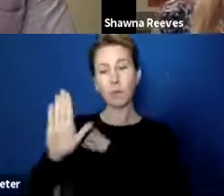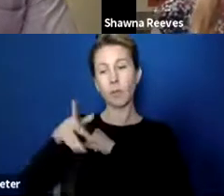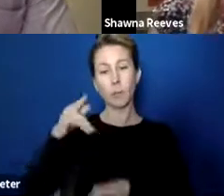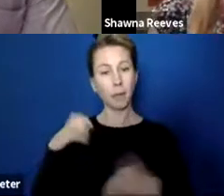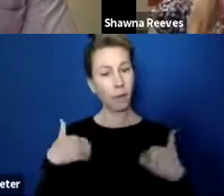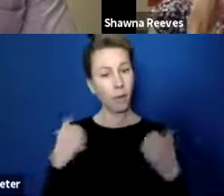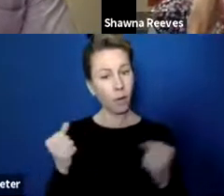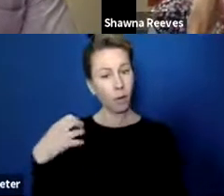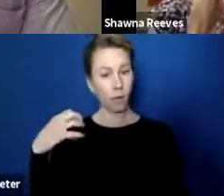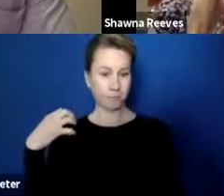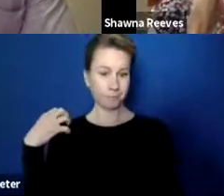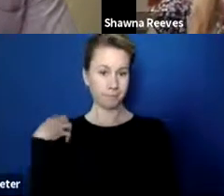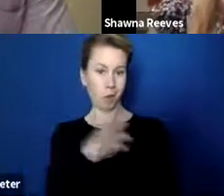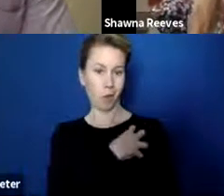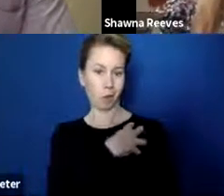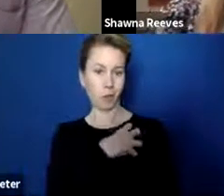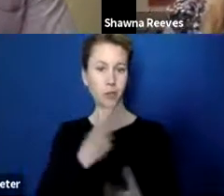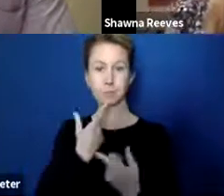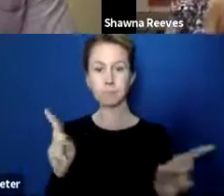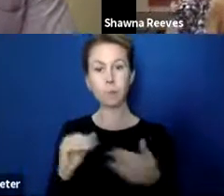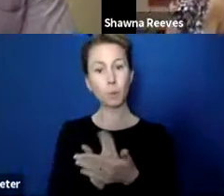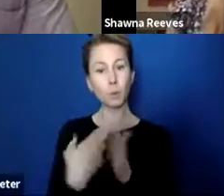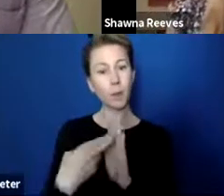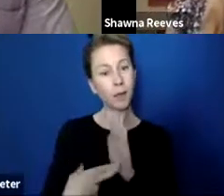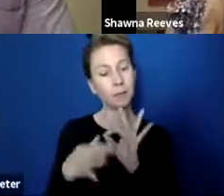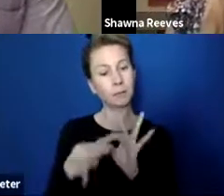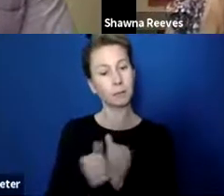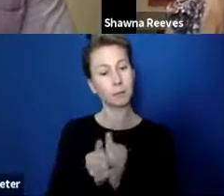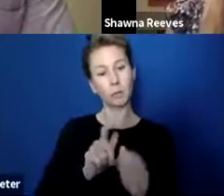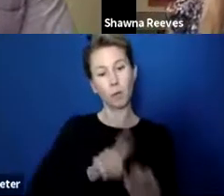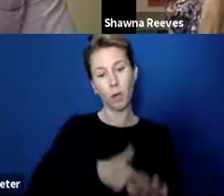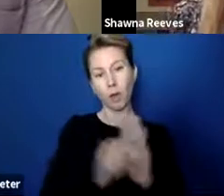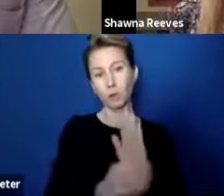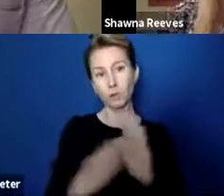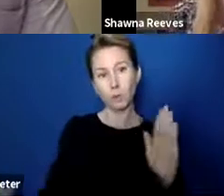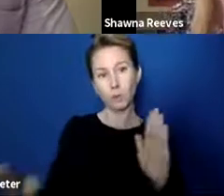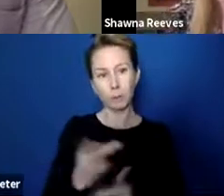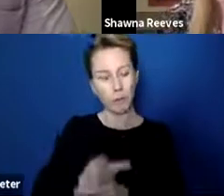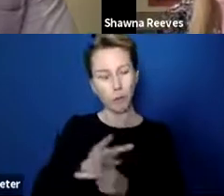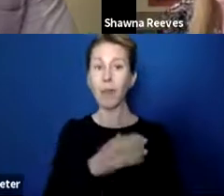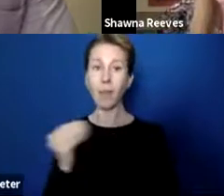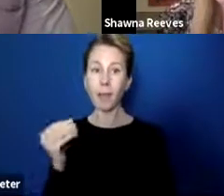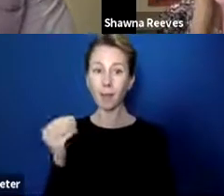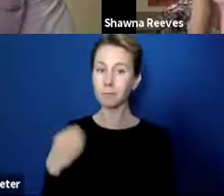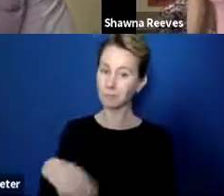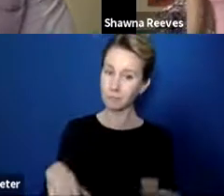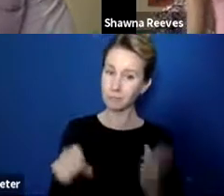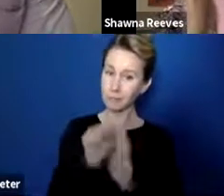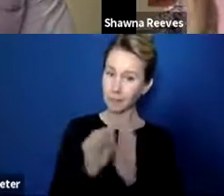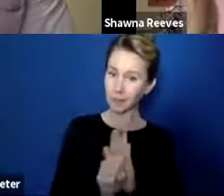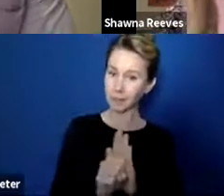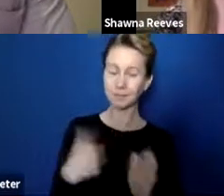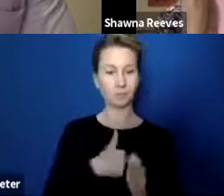Benson and I participate in weekly calls with our state ombudsman and hear what's going on with our colleagues around the state. And we are starting to hear about